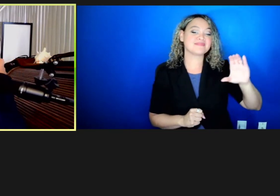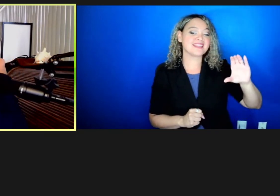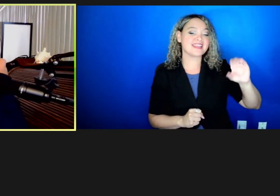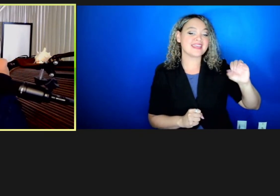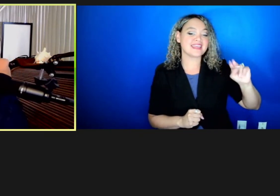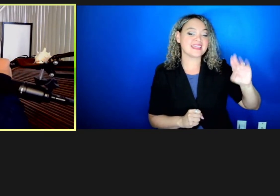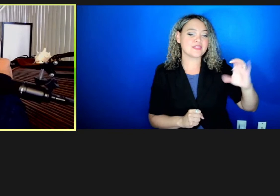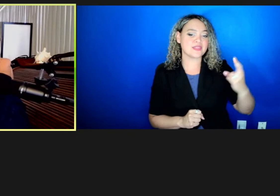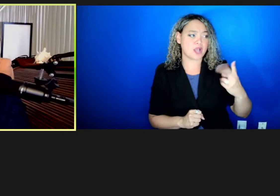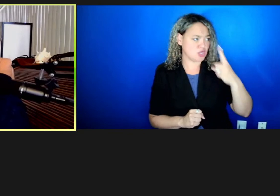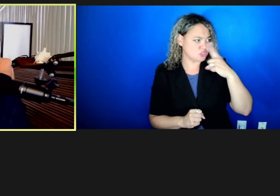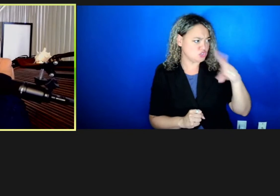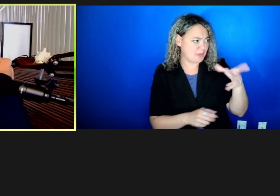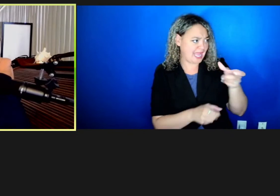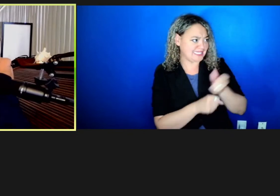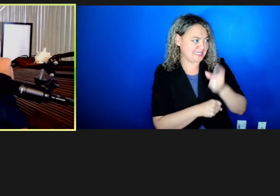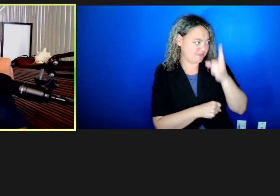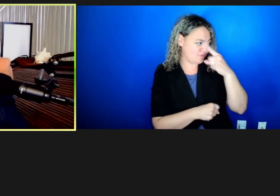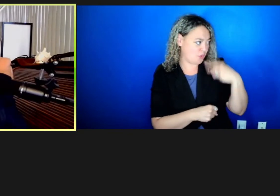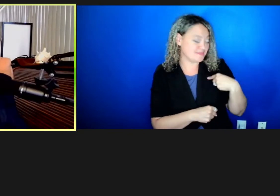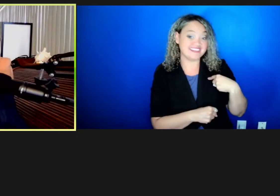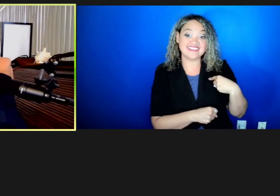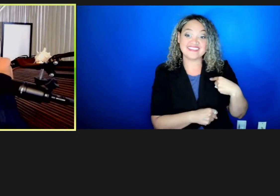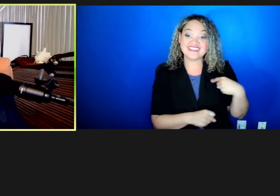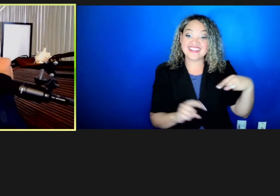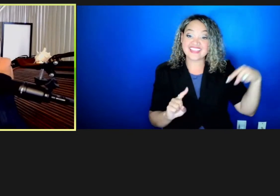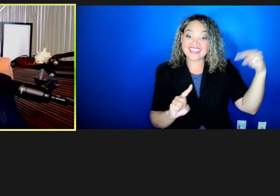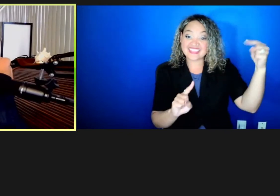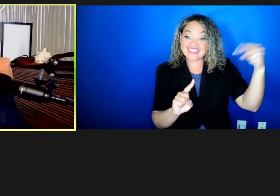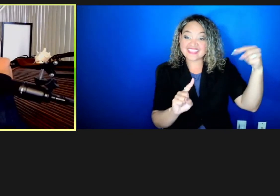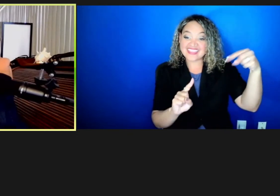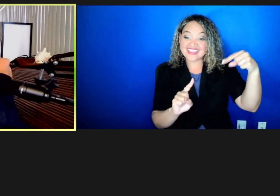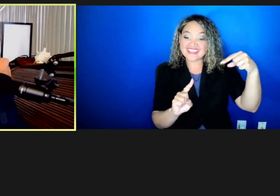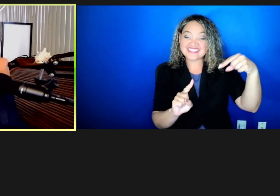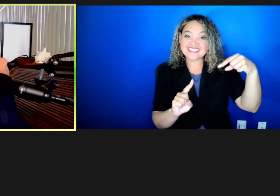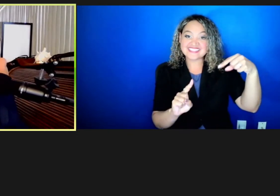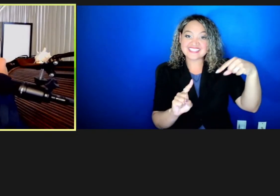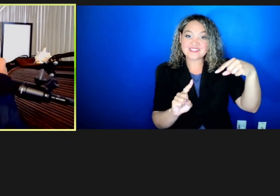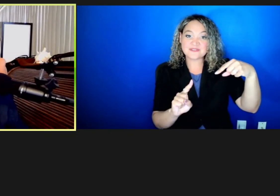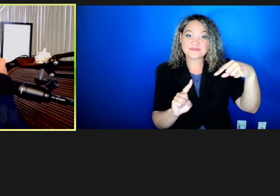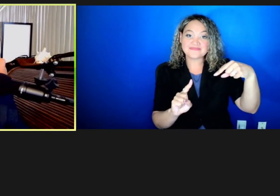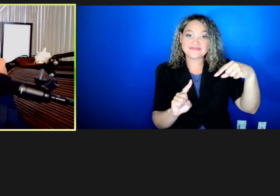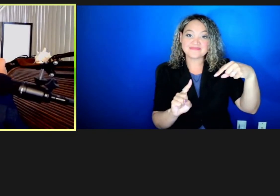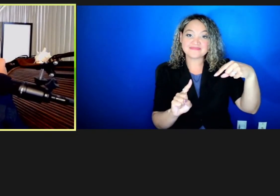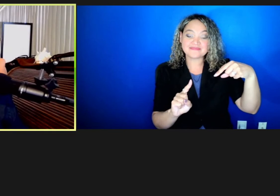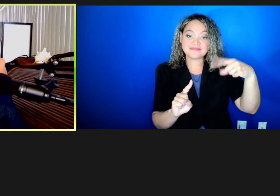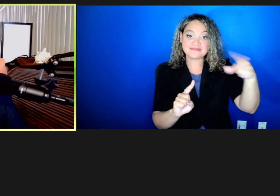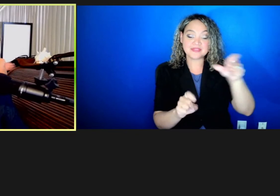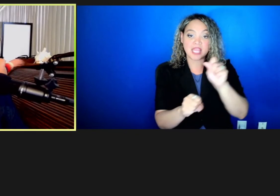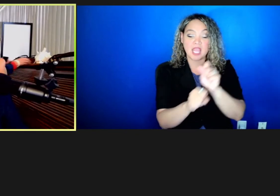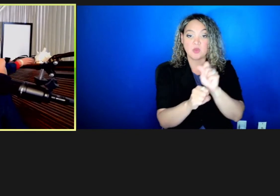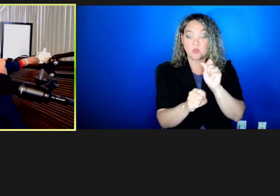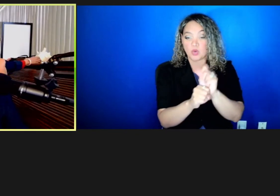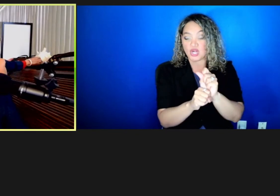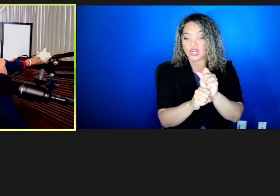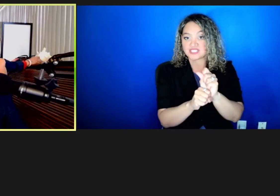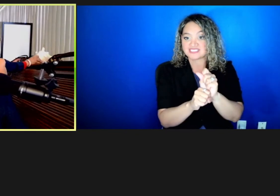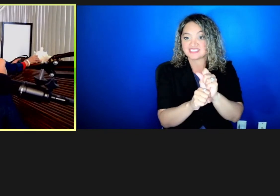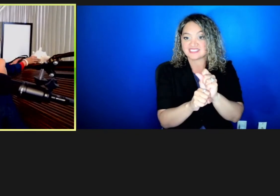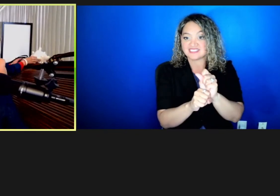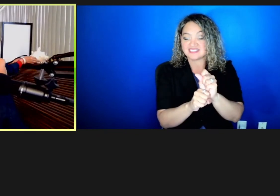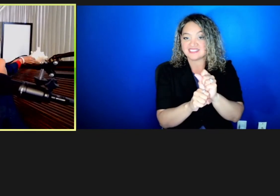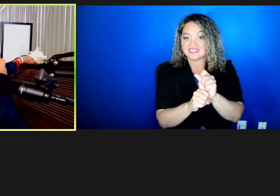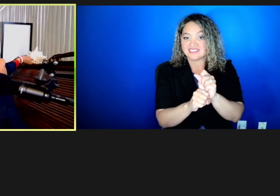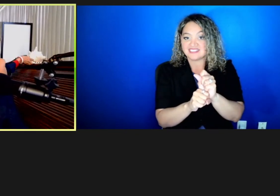you. Would you get it for me? I will. This is I would tell you that I worked once in